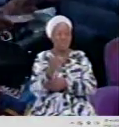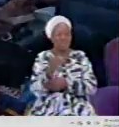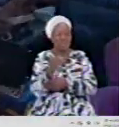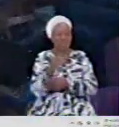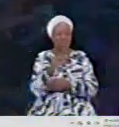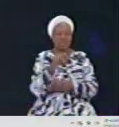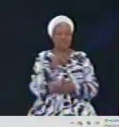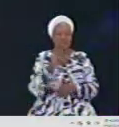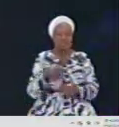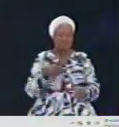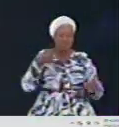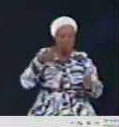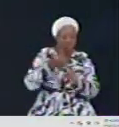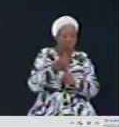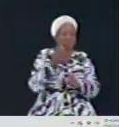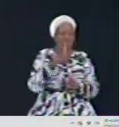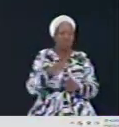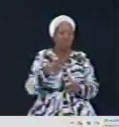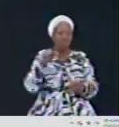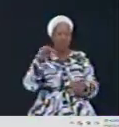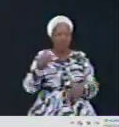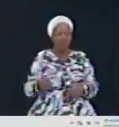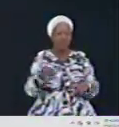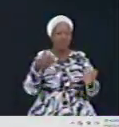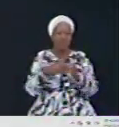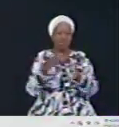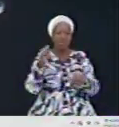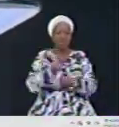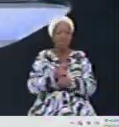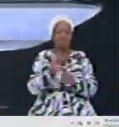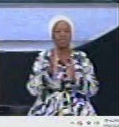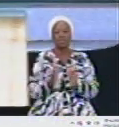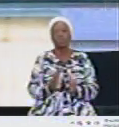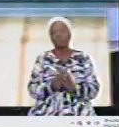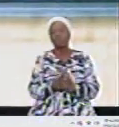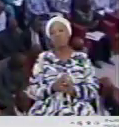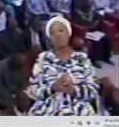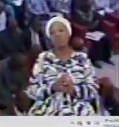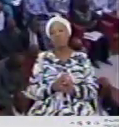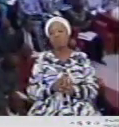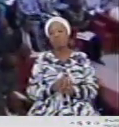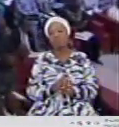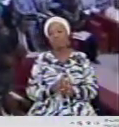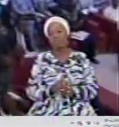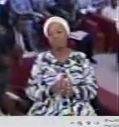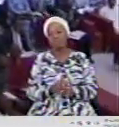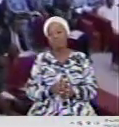foot against a stone. Are you following?